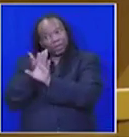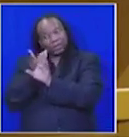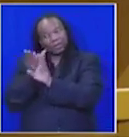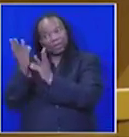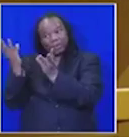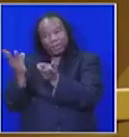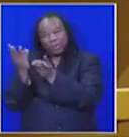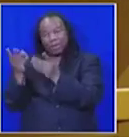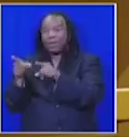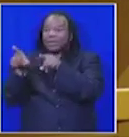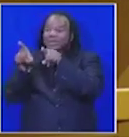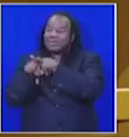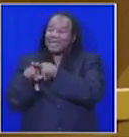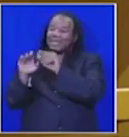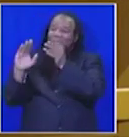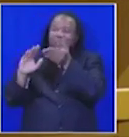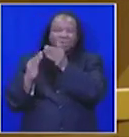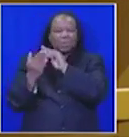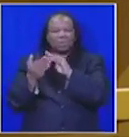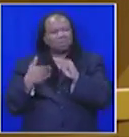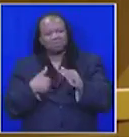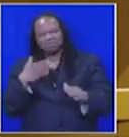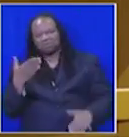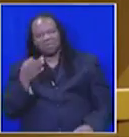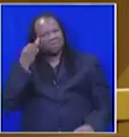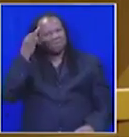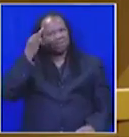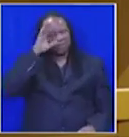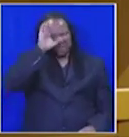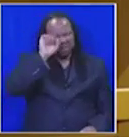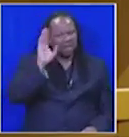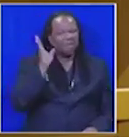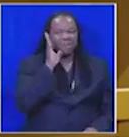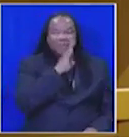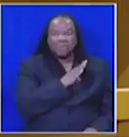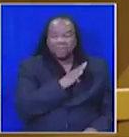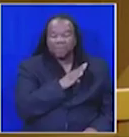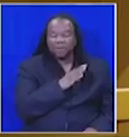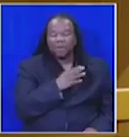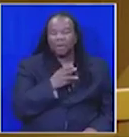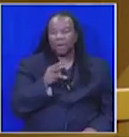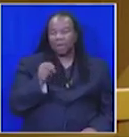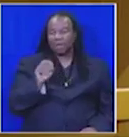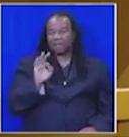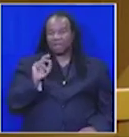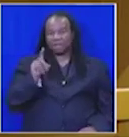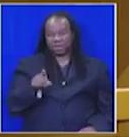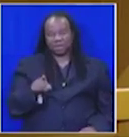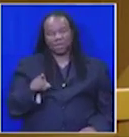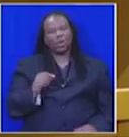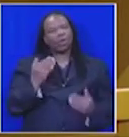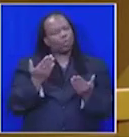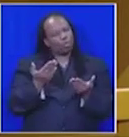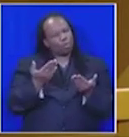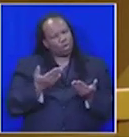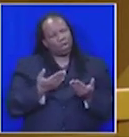of a society which has no faith in their future. The National Freedom Party welcomes and supports the recommendations made